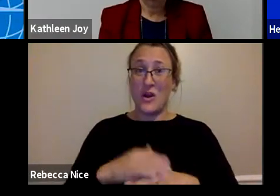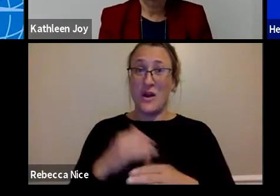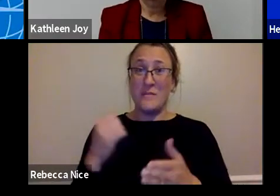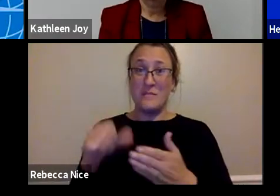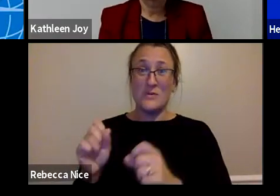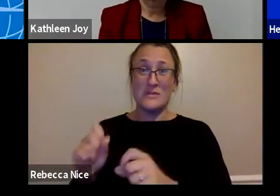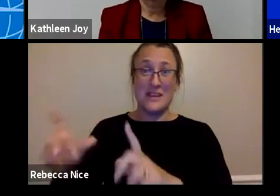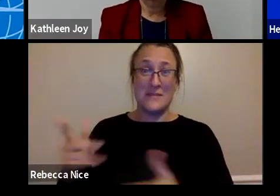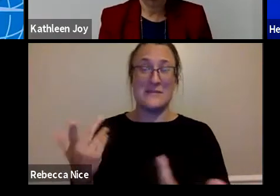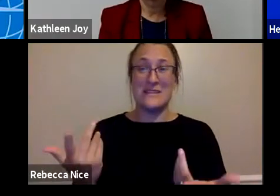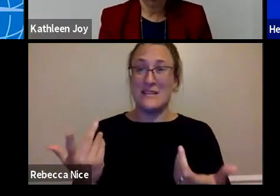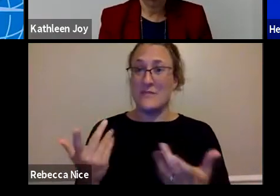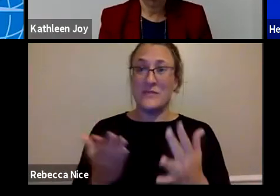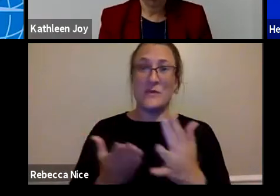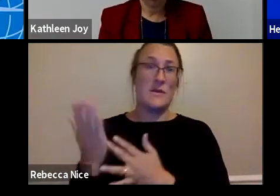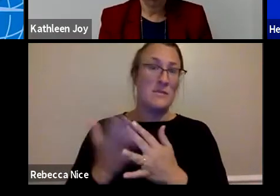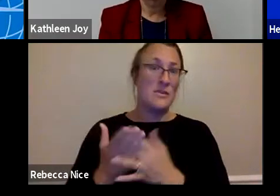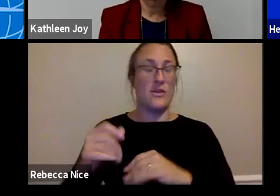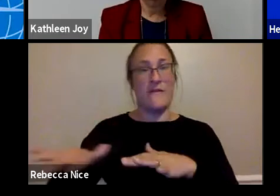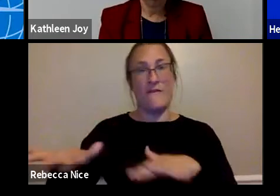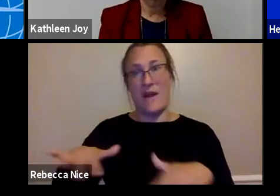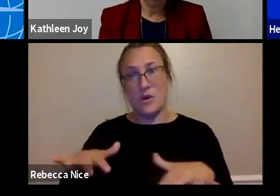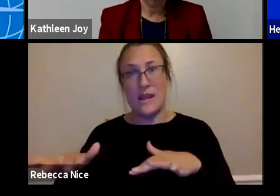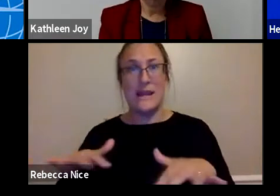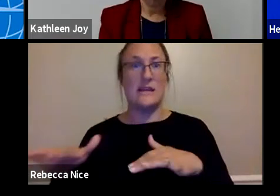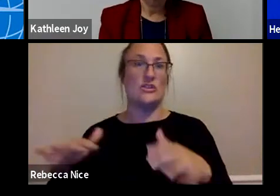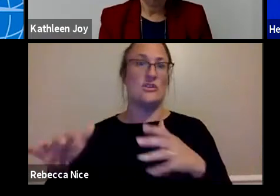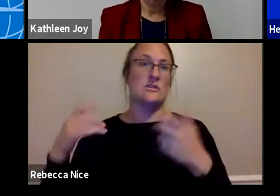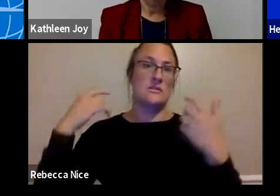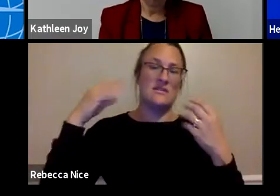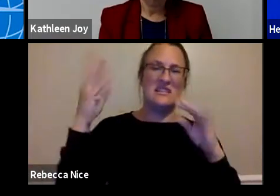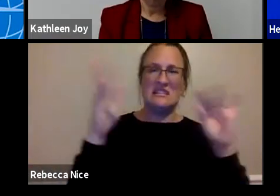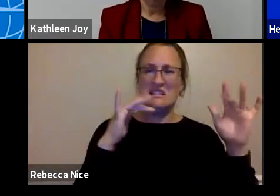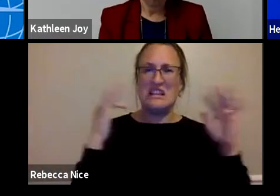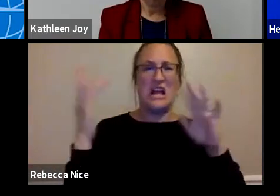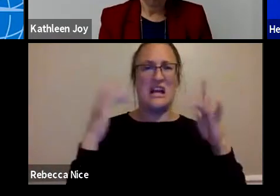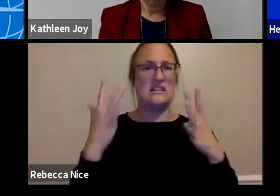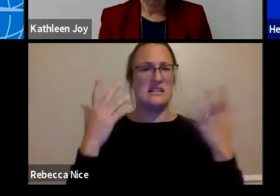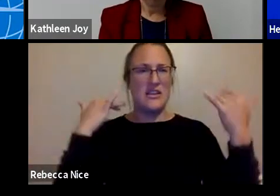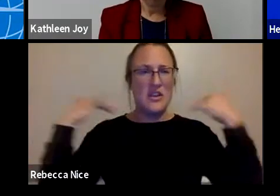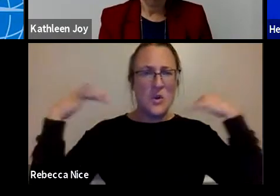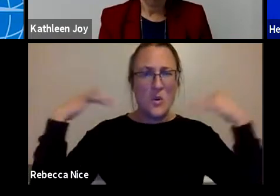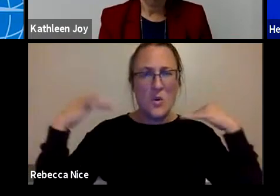the vibrations, the dust, the noise. And